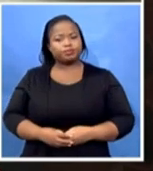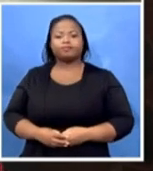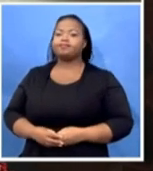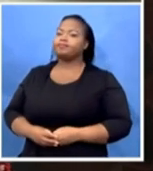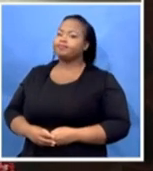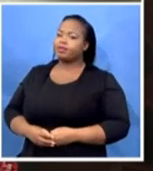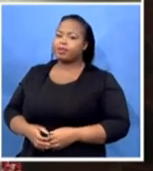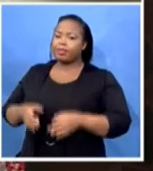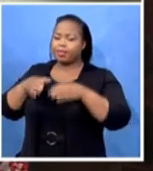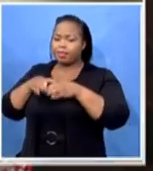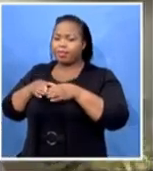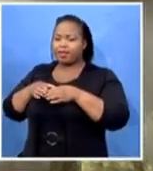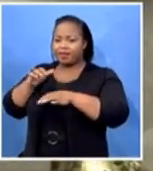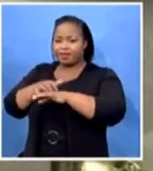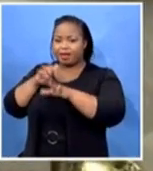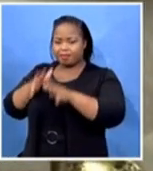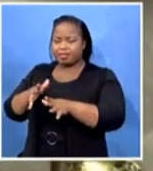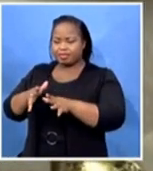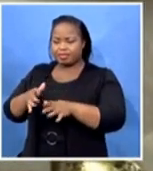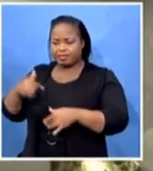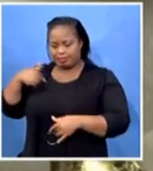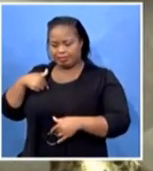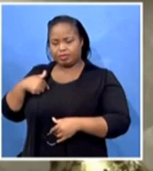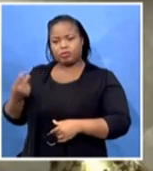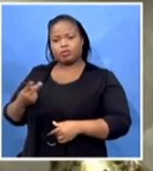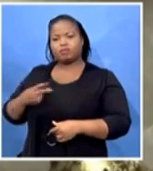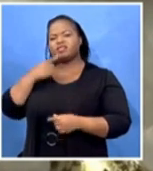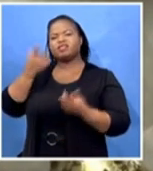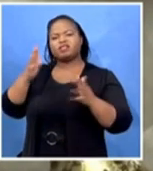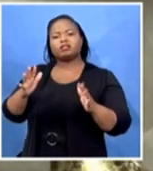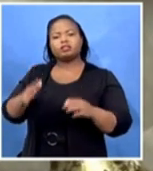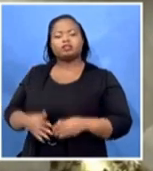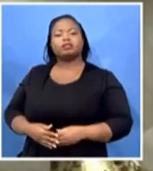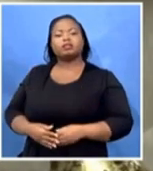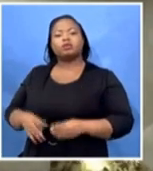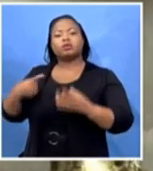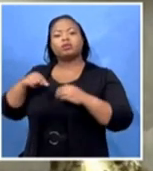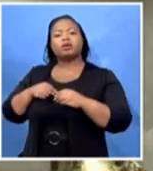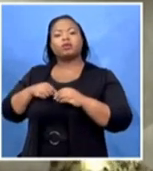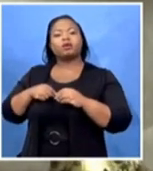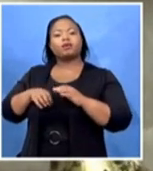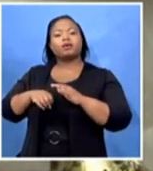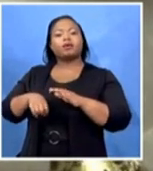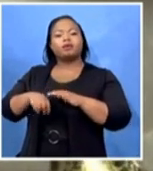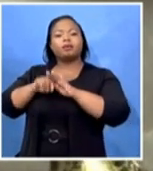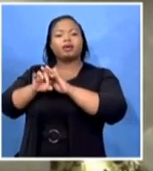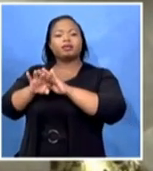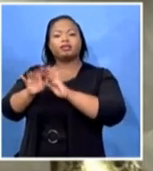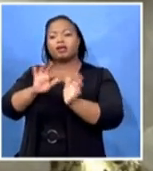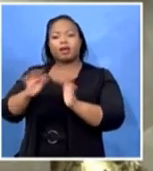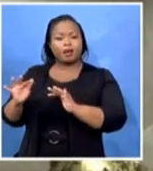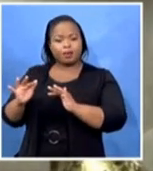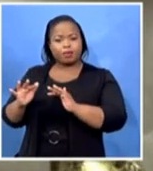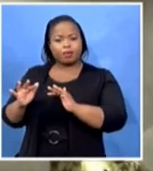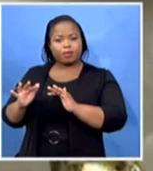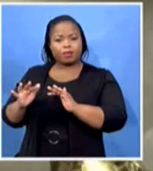mentioned, our marketing channel that we are exposed to, that we are used